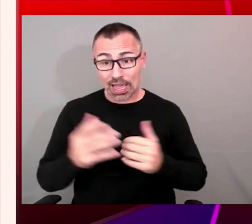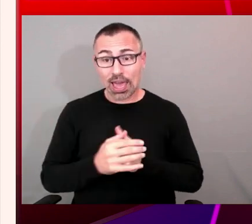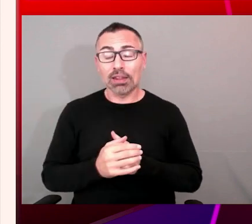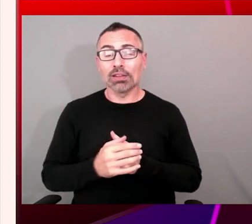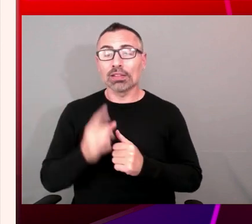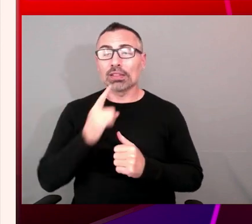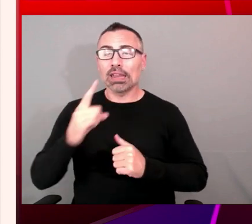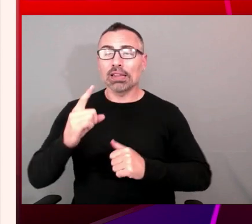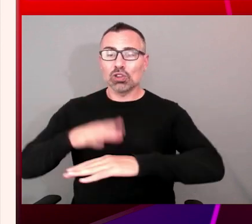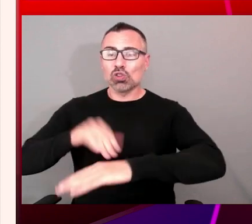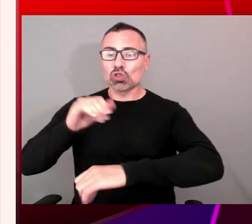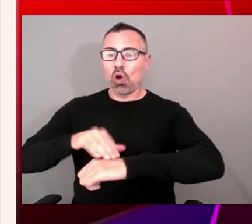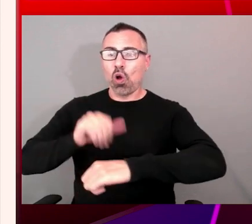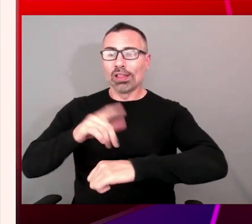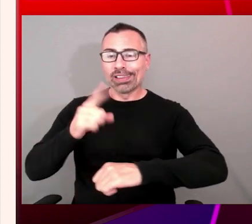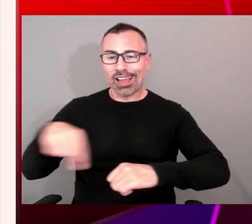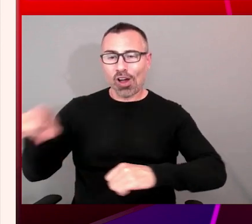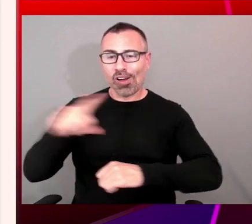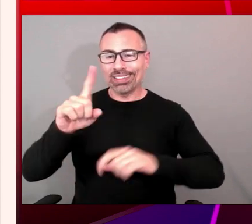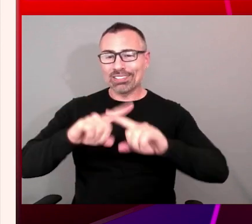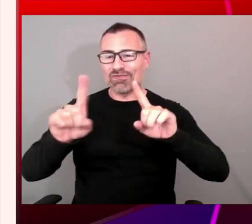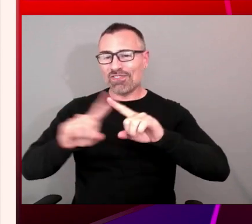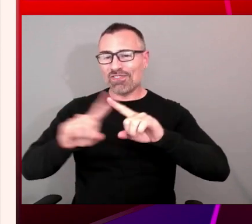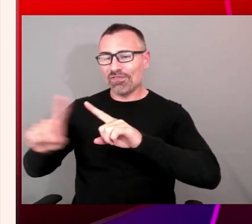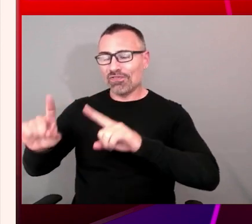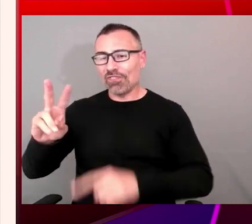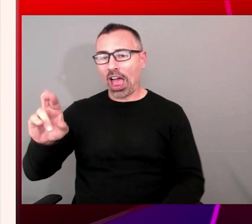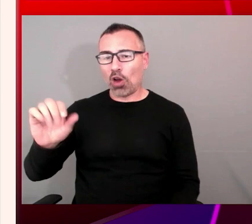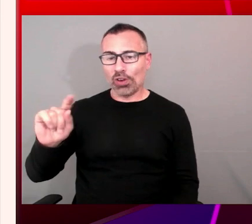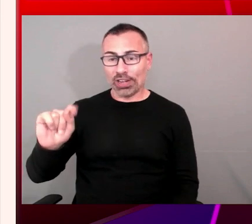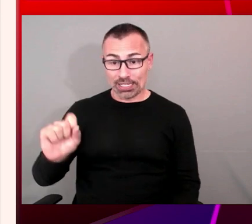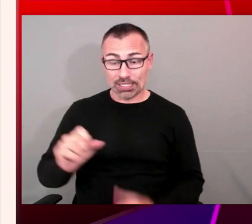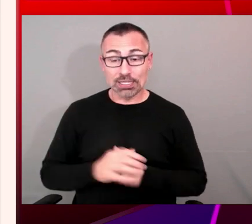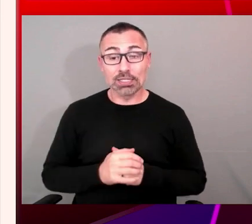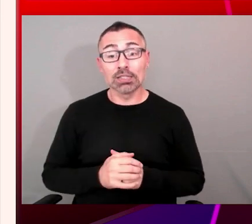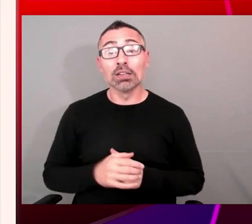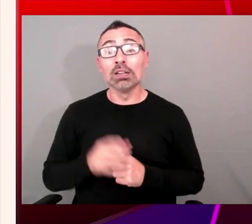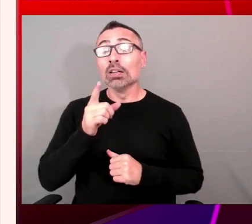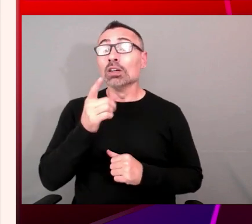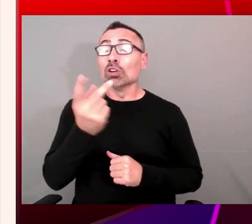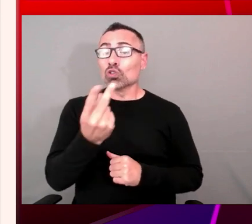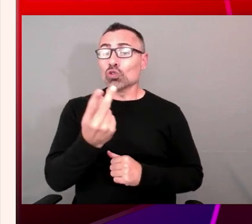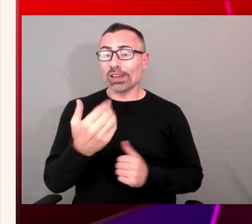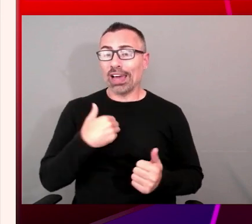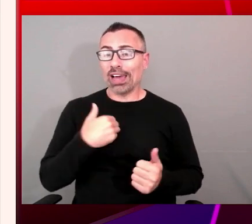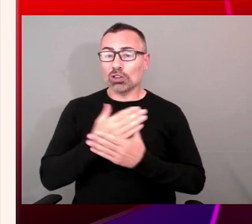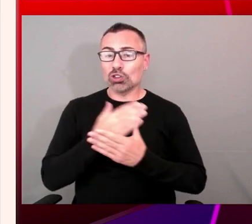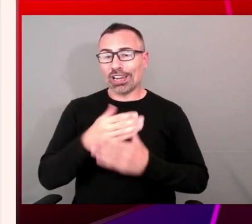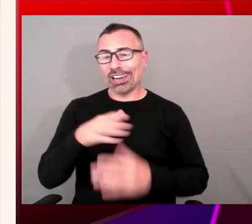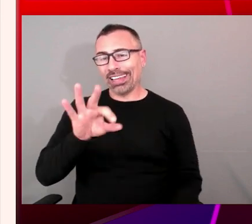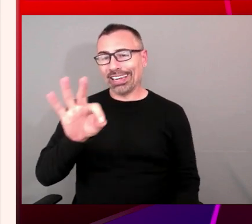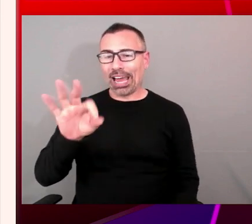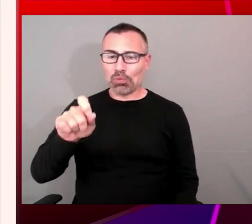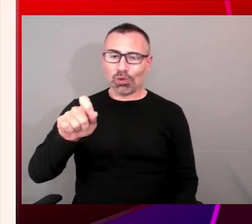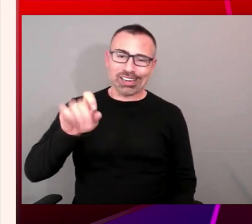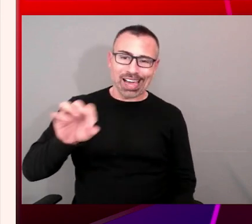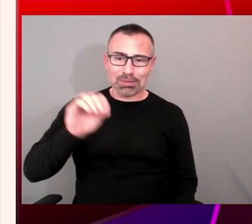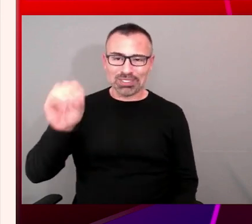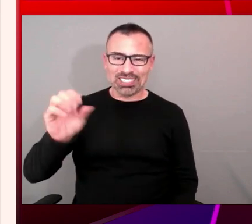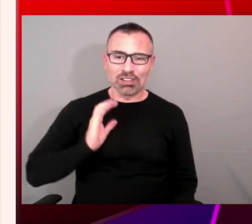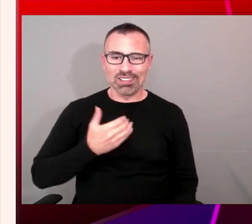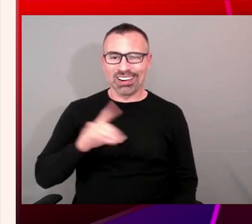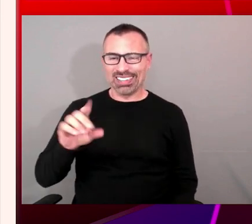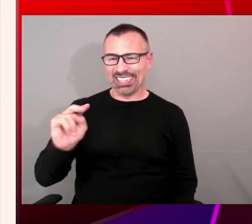so when you've identified all these variants, and basically it's saying, okay, you and I, for example, share 99.9%-ish of our DNA.